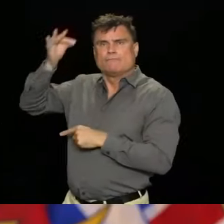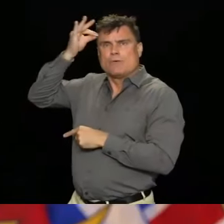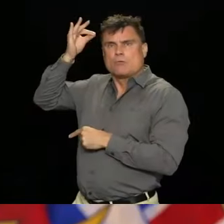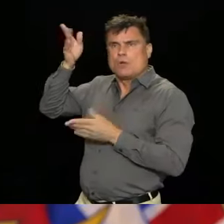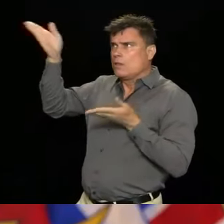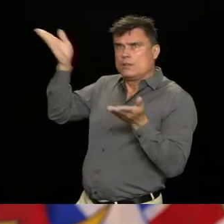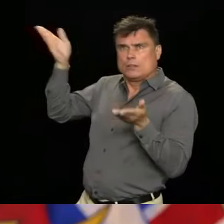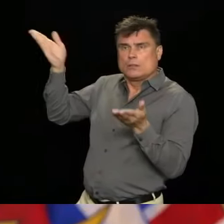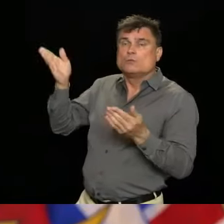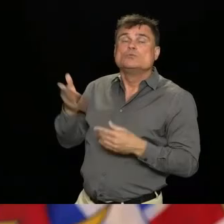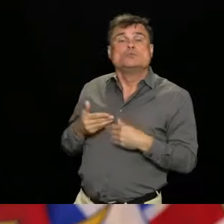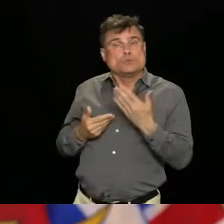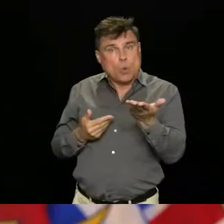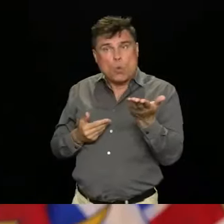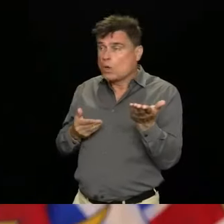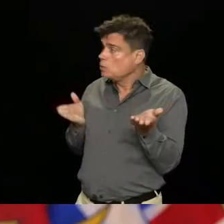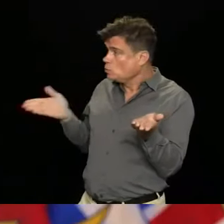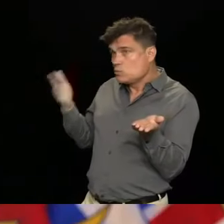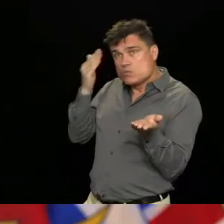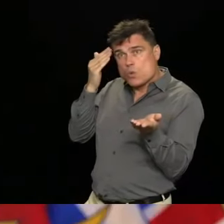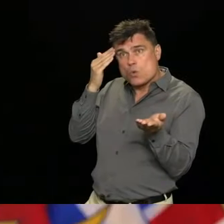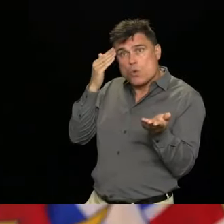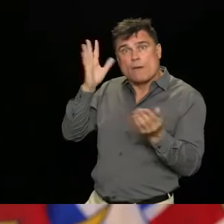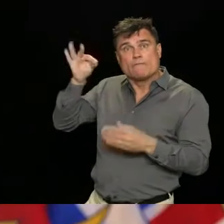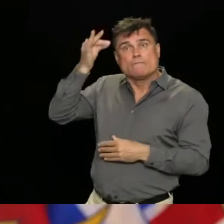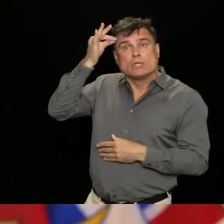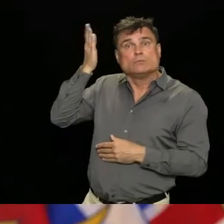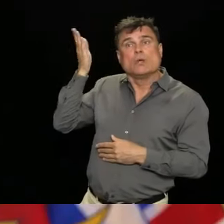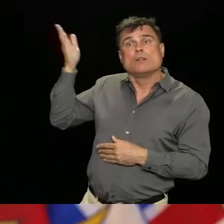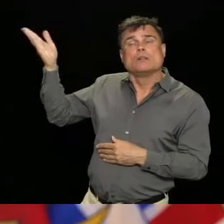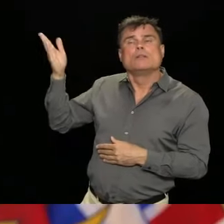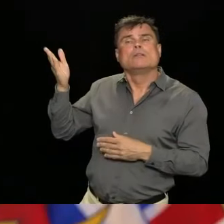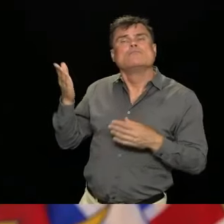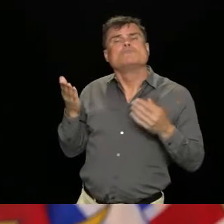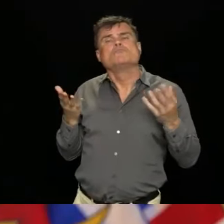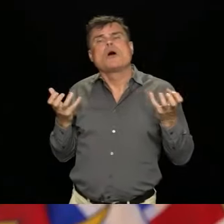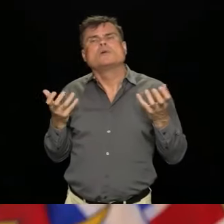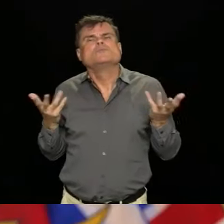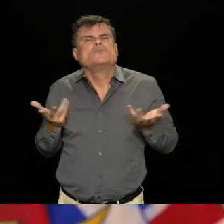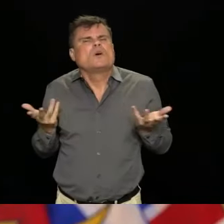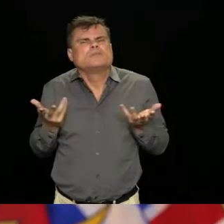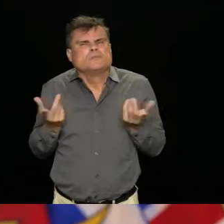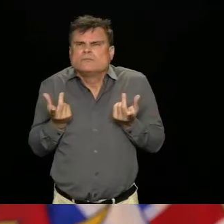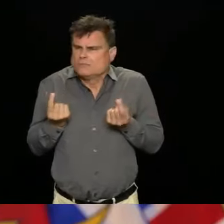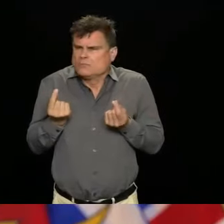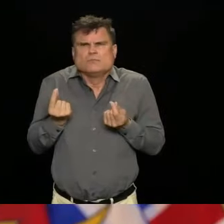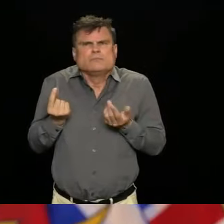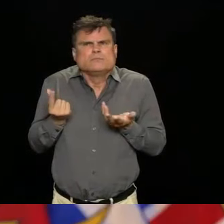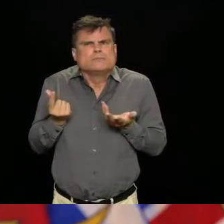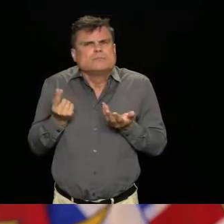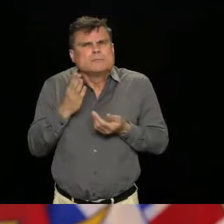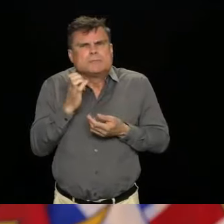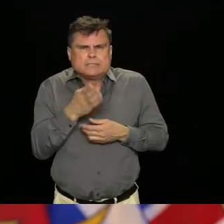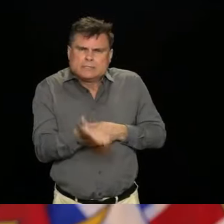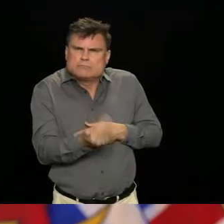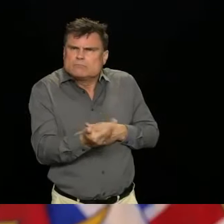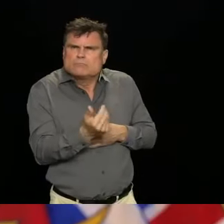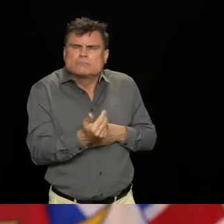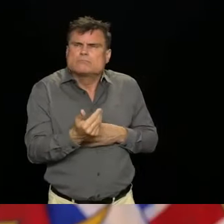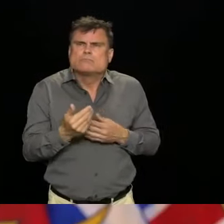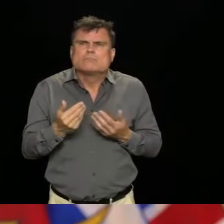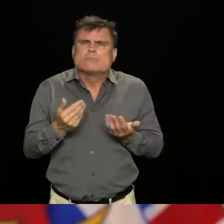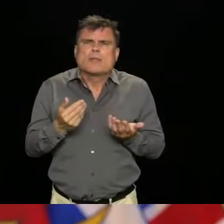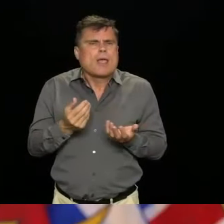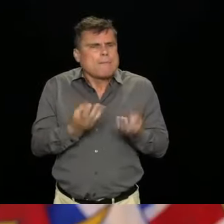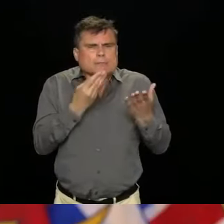what Ottawa is looking for from BC on this, or how big a share of that money British Columbia could look forward